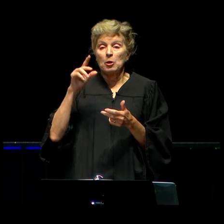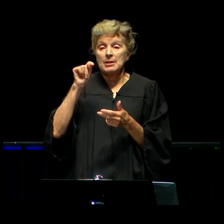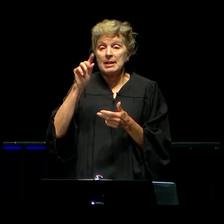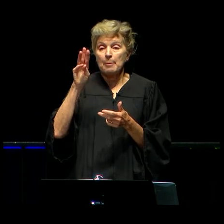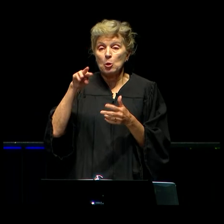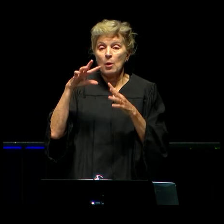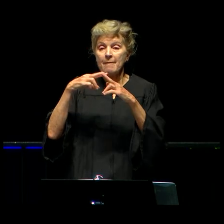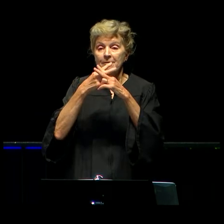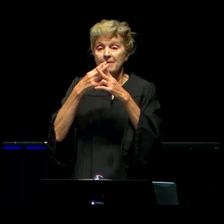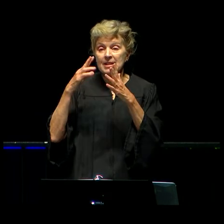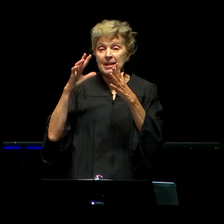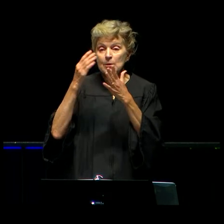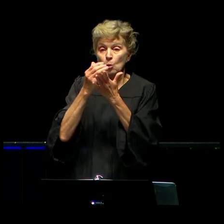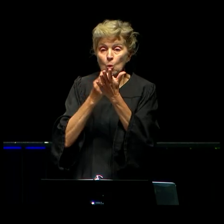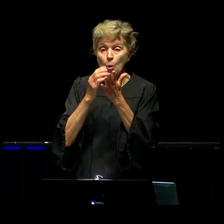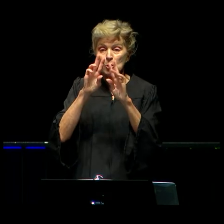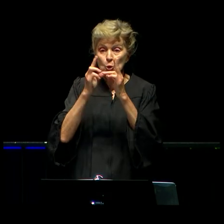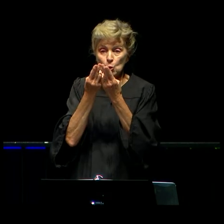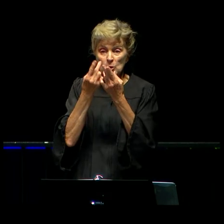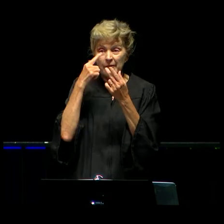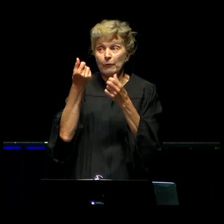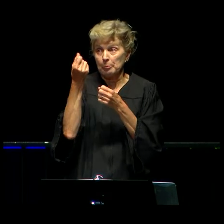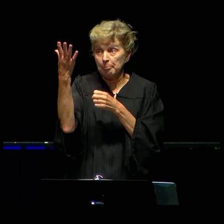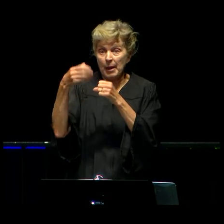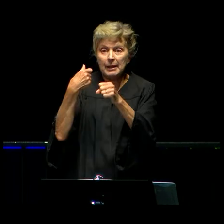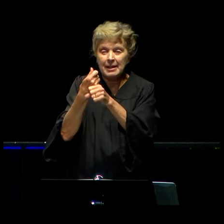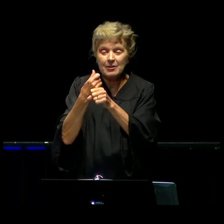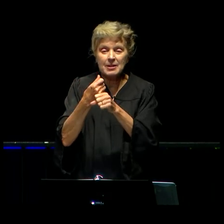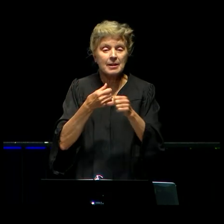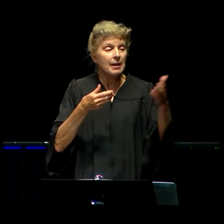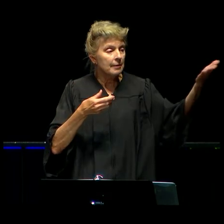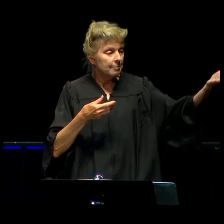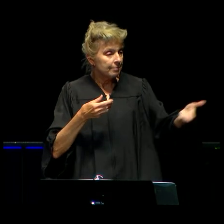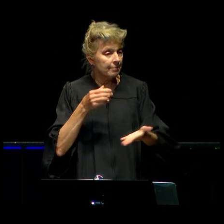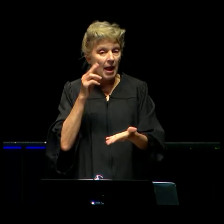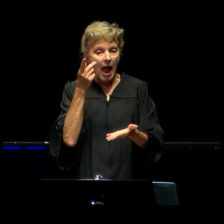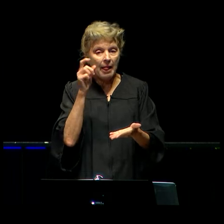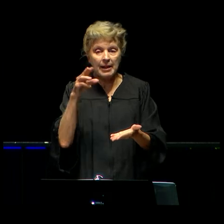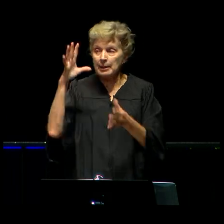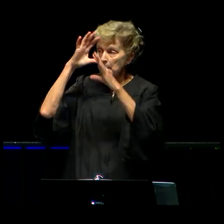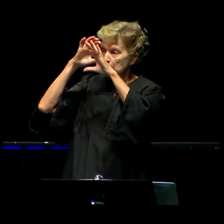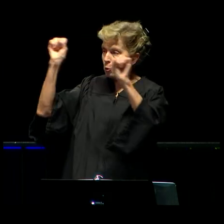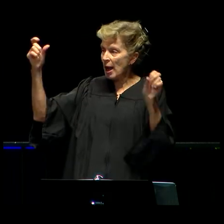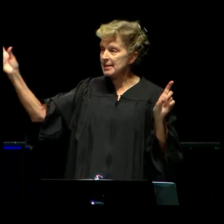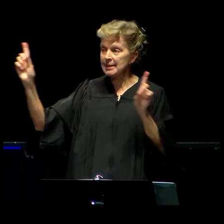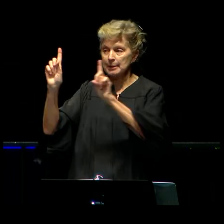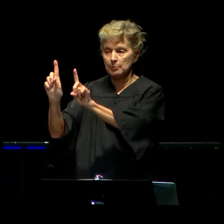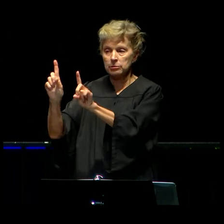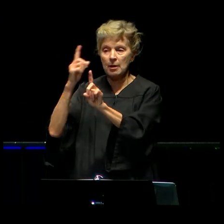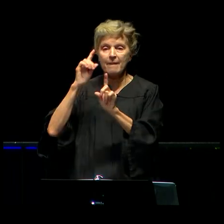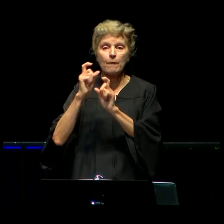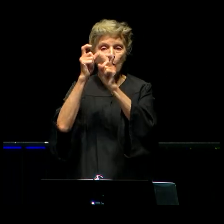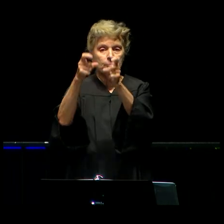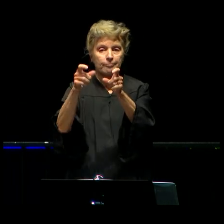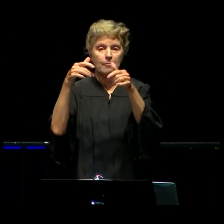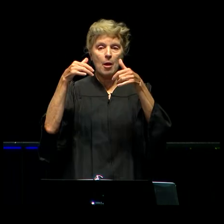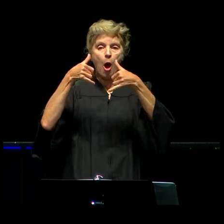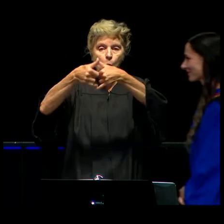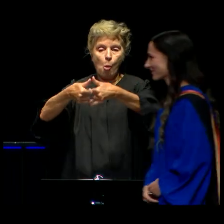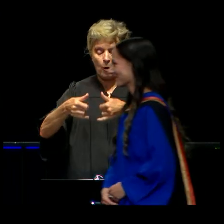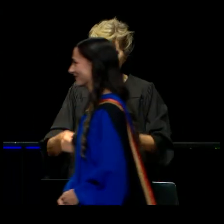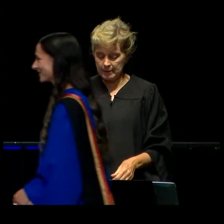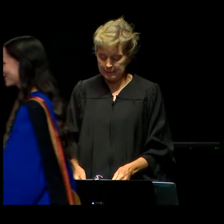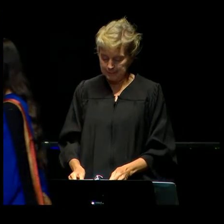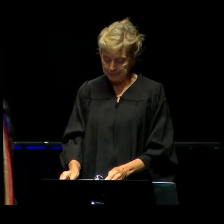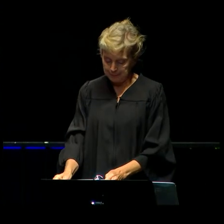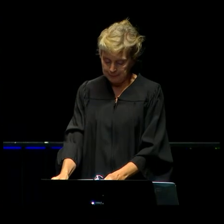Union for several years. I invite Helen and President Lachemi forward for the presentation of this award.